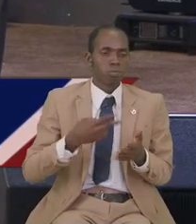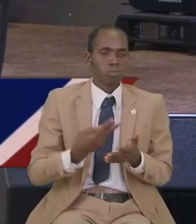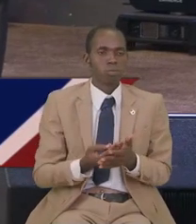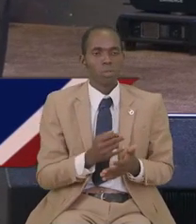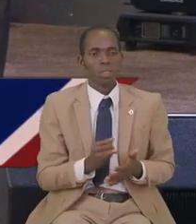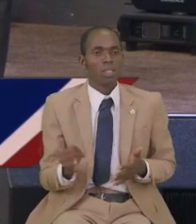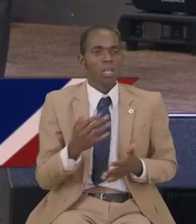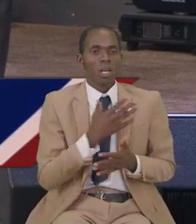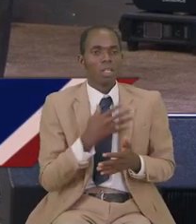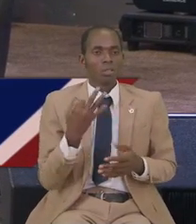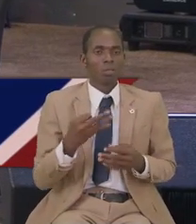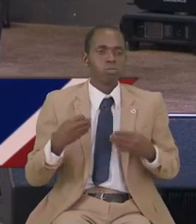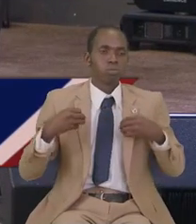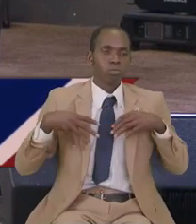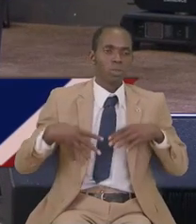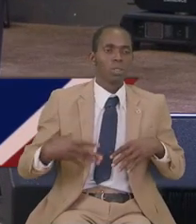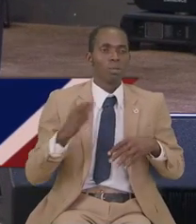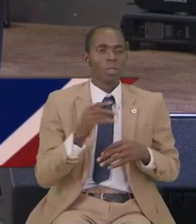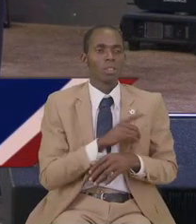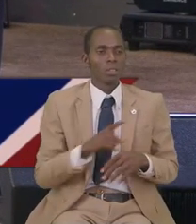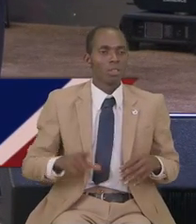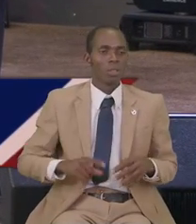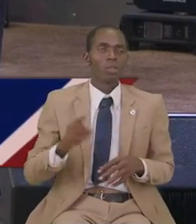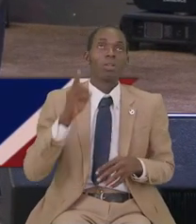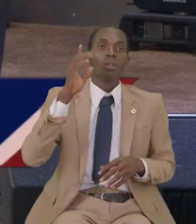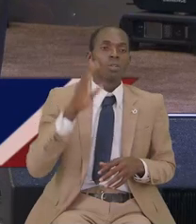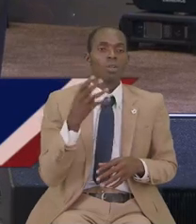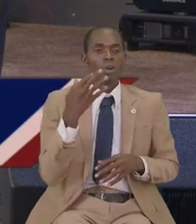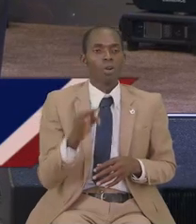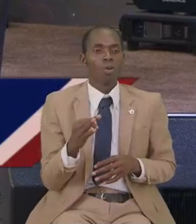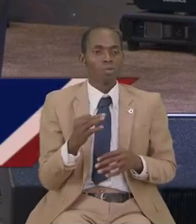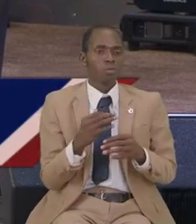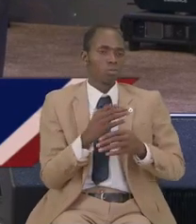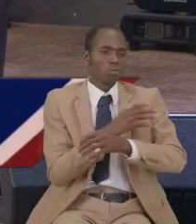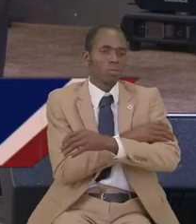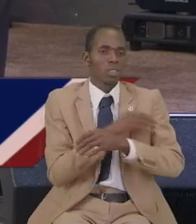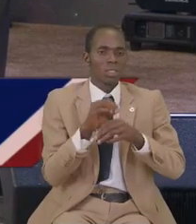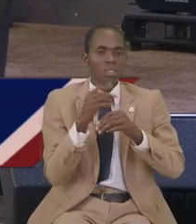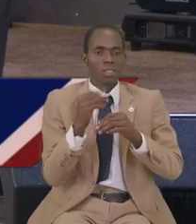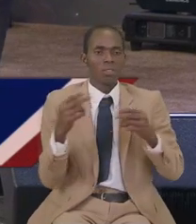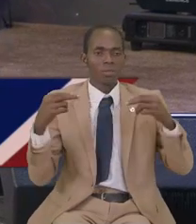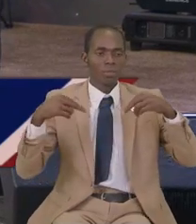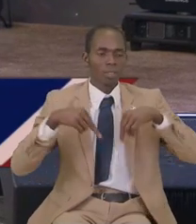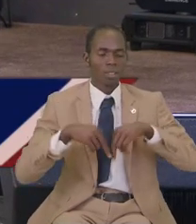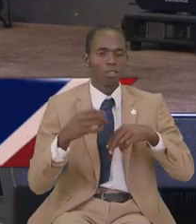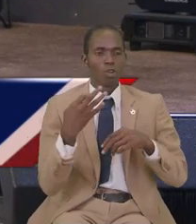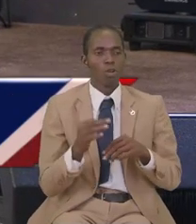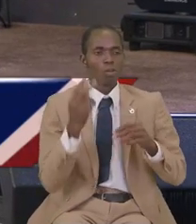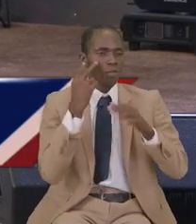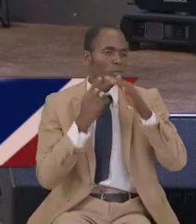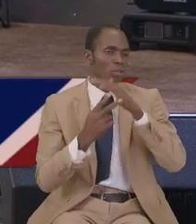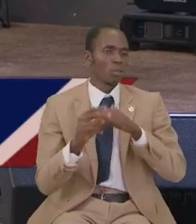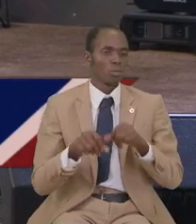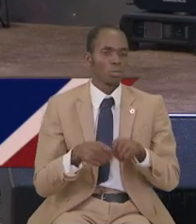of perplexity by the Lord God of hosts in the valley of vision, breaking down